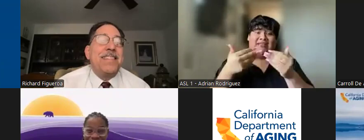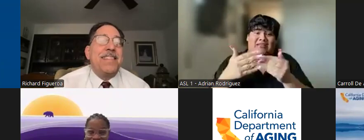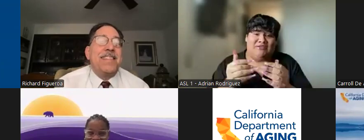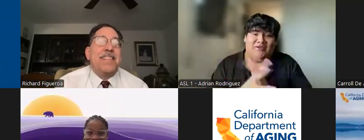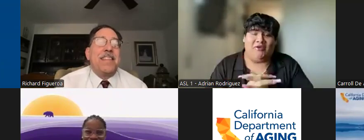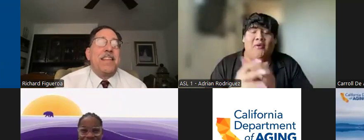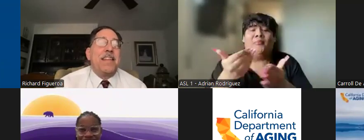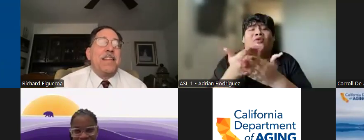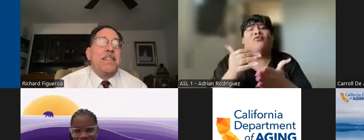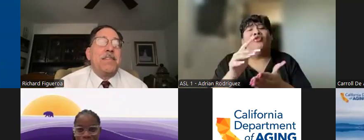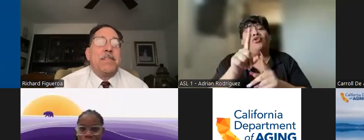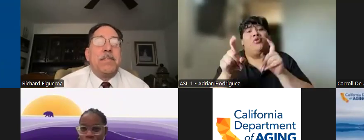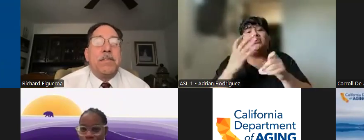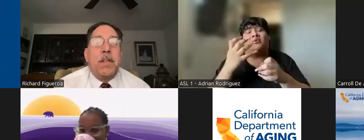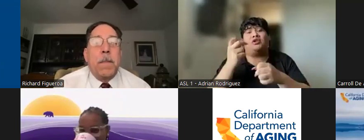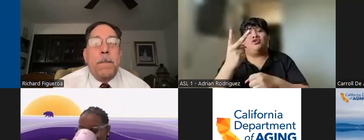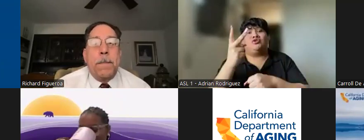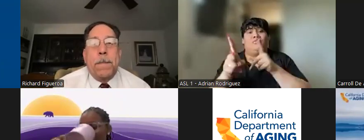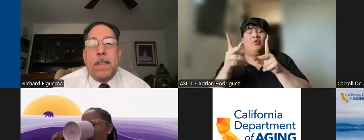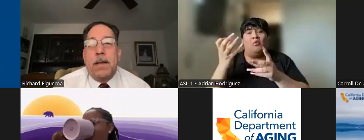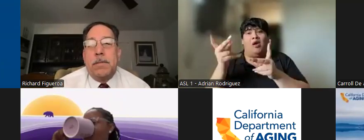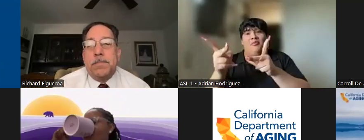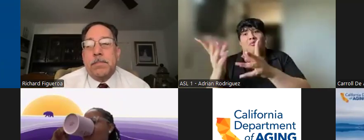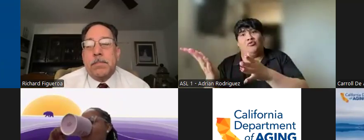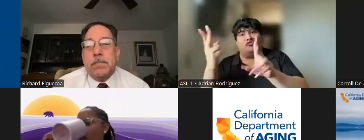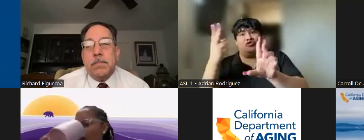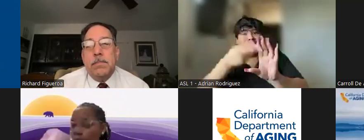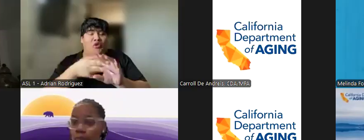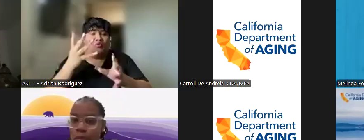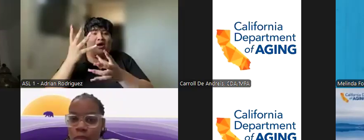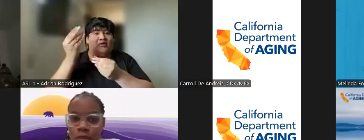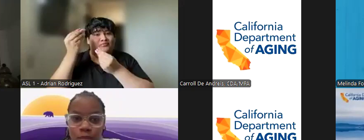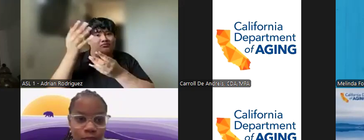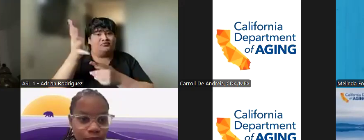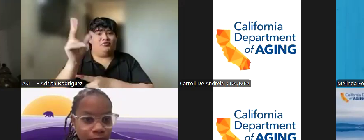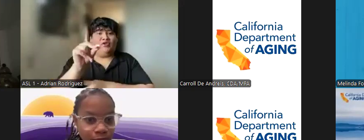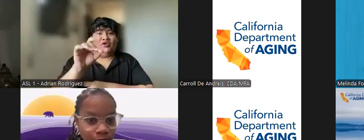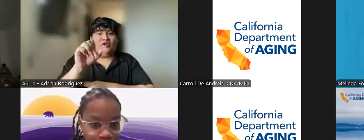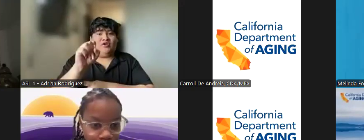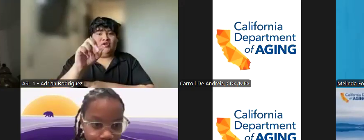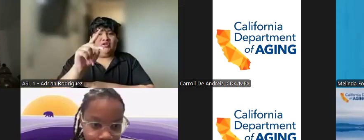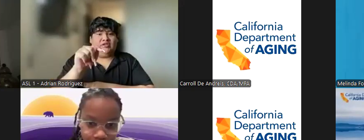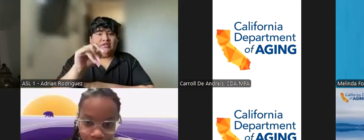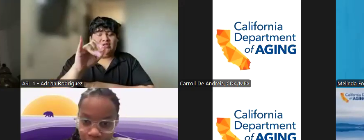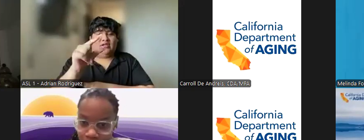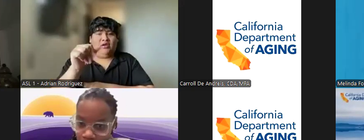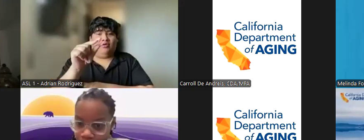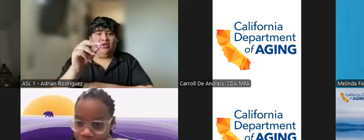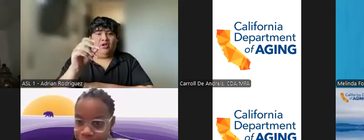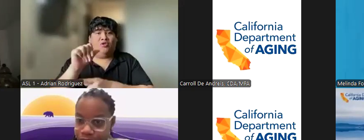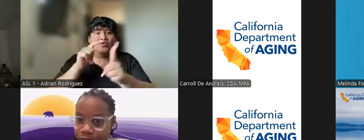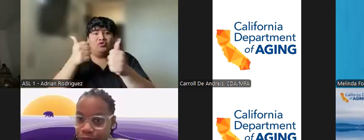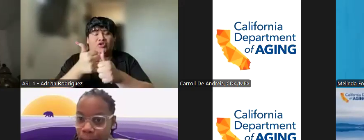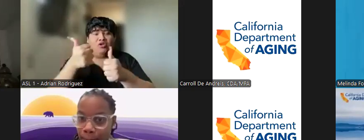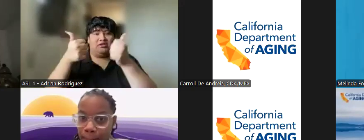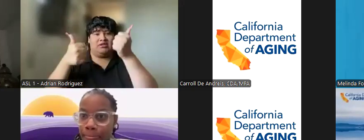your question, there's two people I wanted to acknowledge who are also joining us today. Darcy Delgado, who is the Assistant Secretary for the Health and